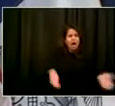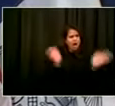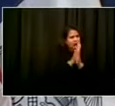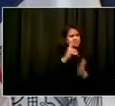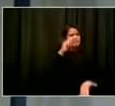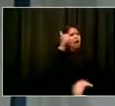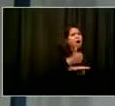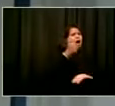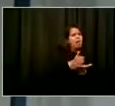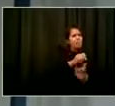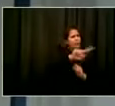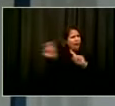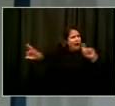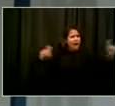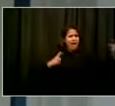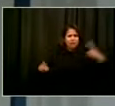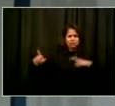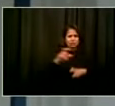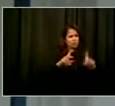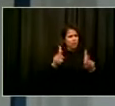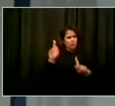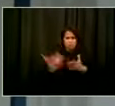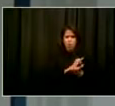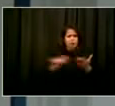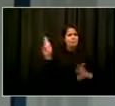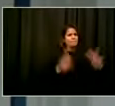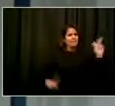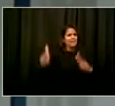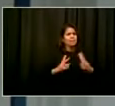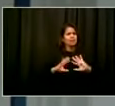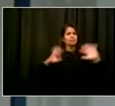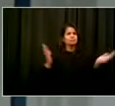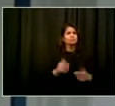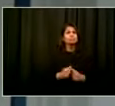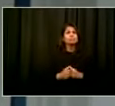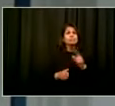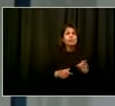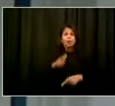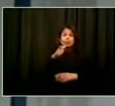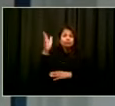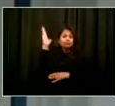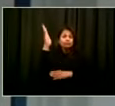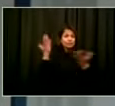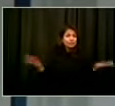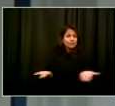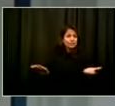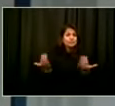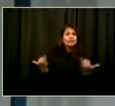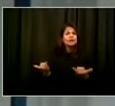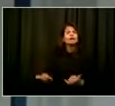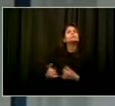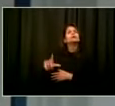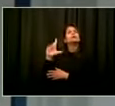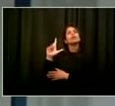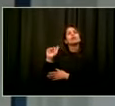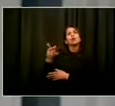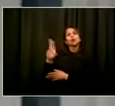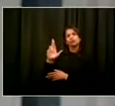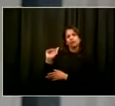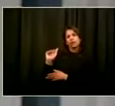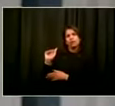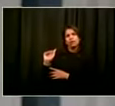and general counsel to Democracy NYC, Laura Wood. Thank you, Mr. Mayor. As the start of early